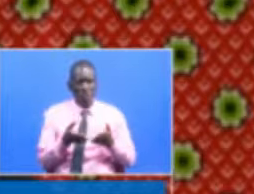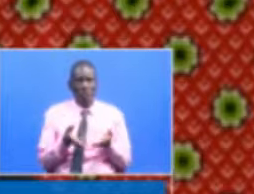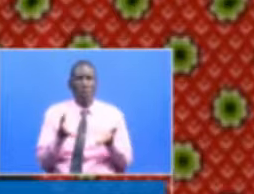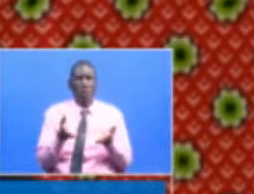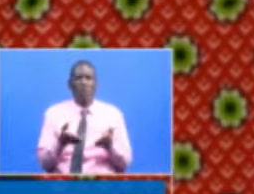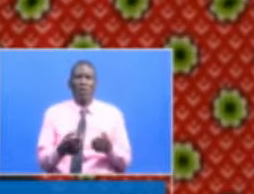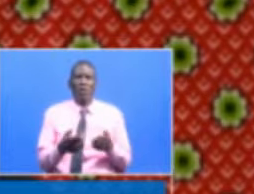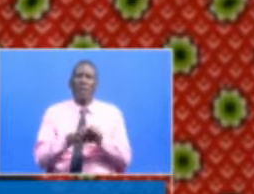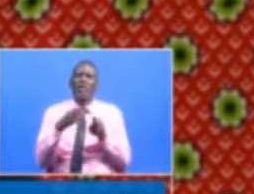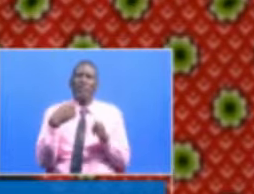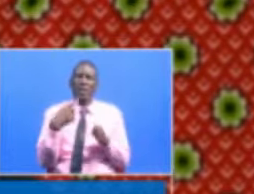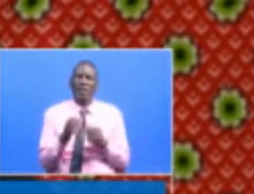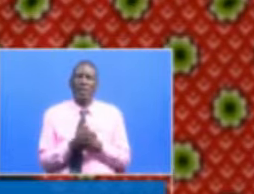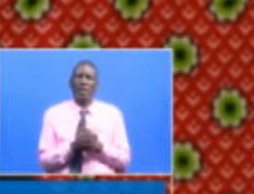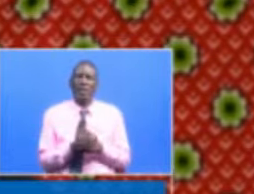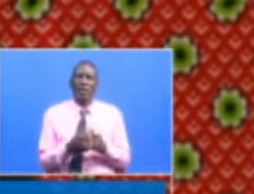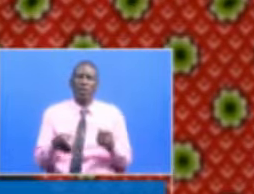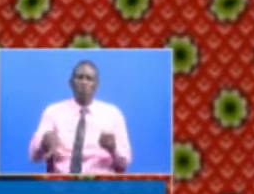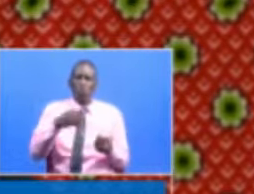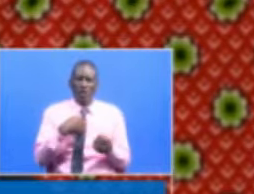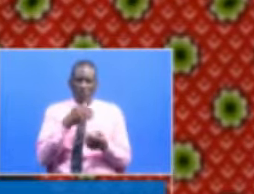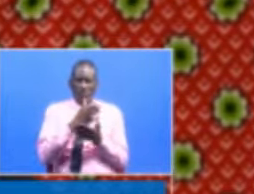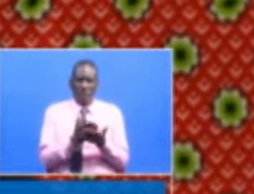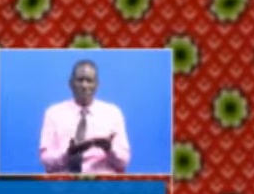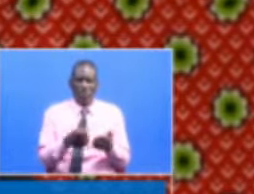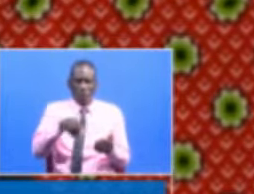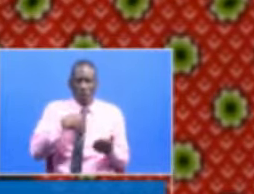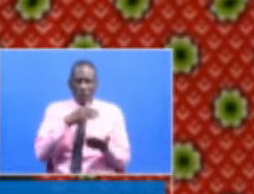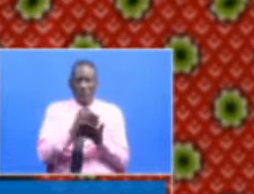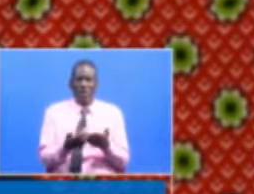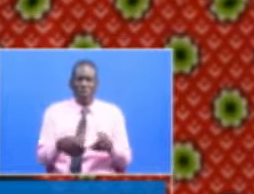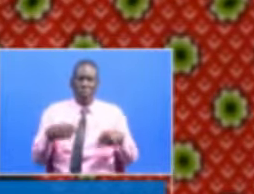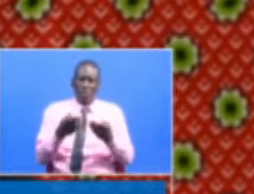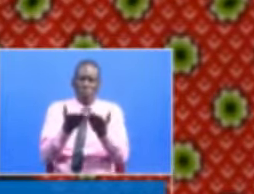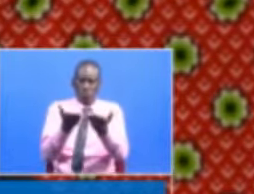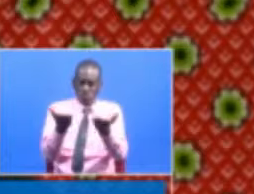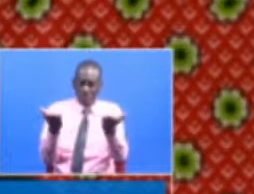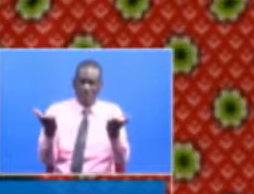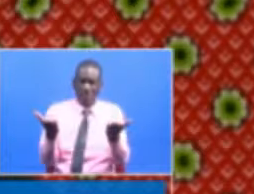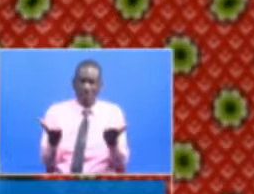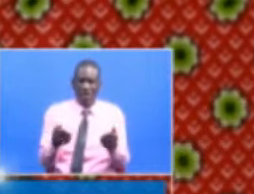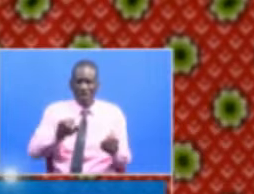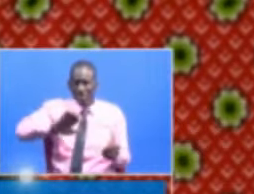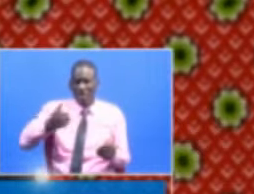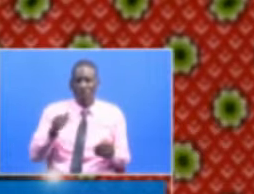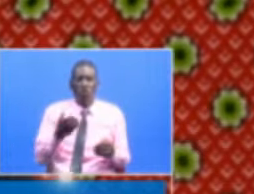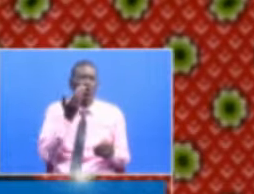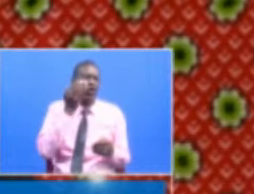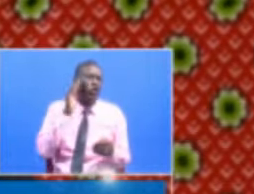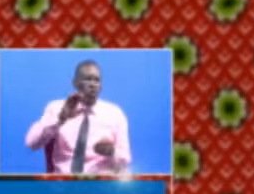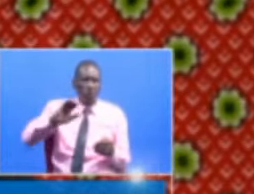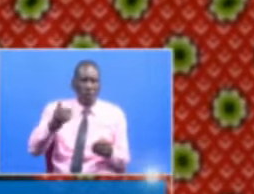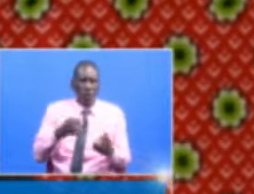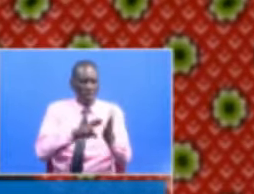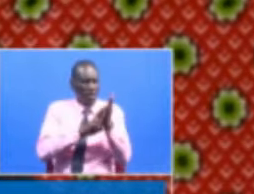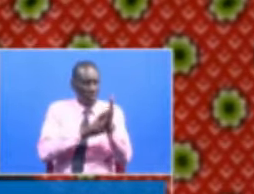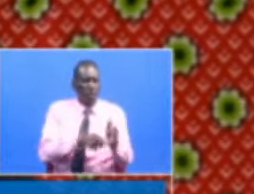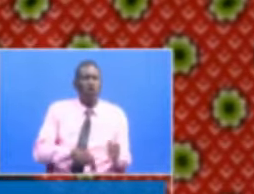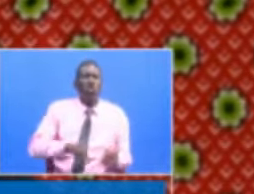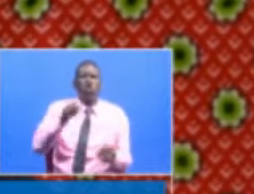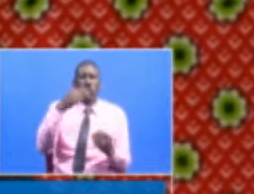mention we have some live studio audience in this town of Isiolo representing the north, talking about